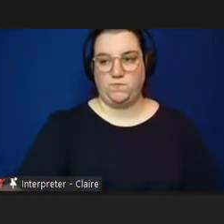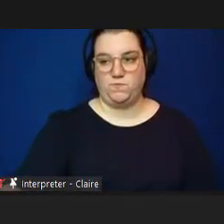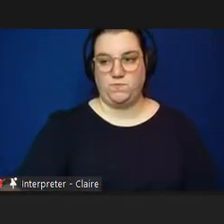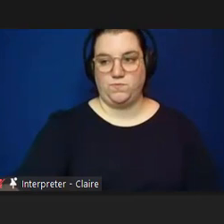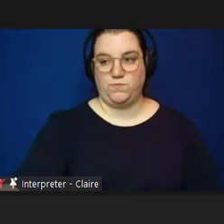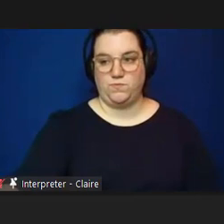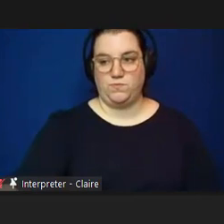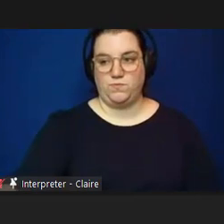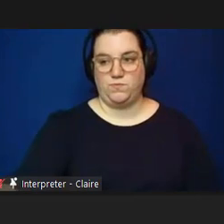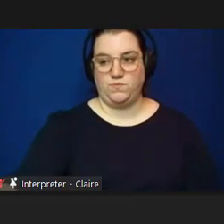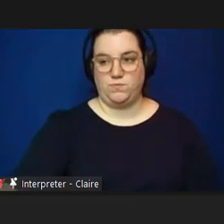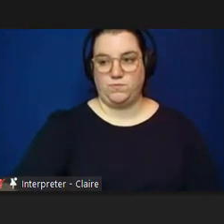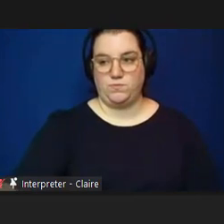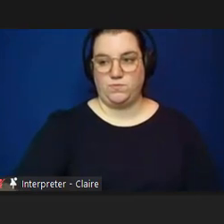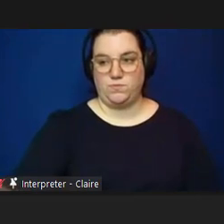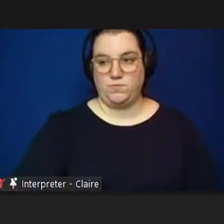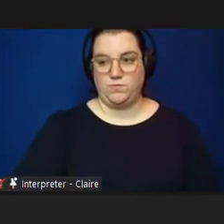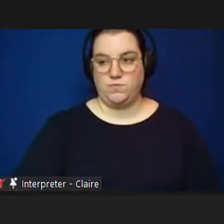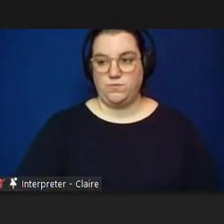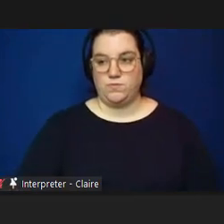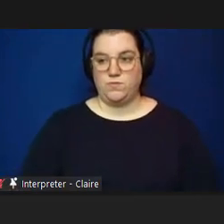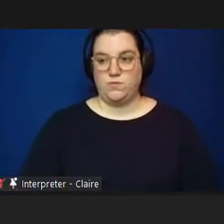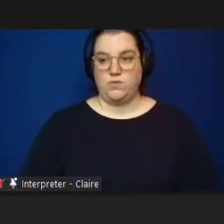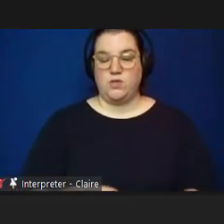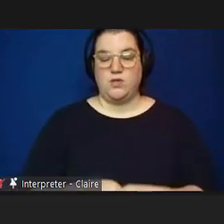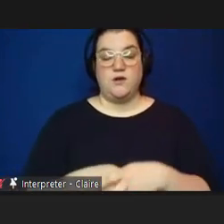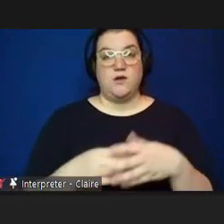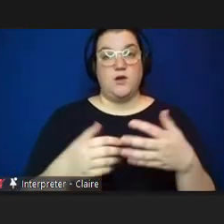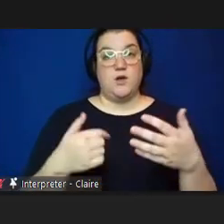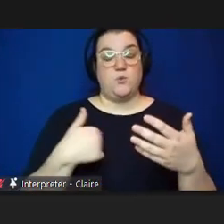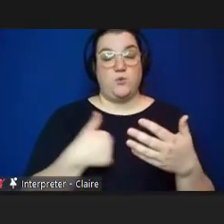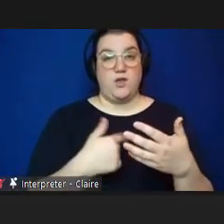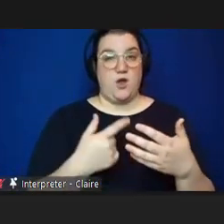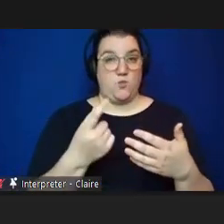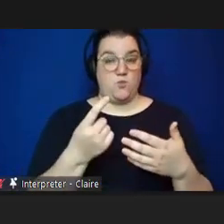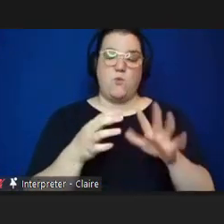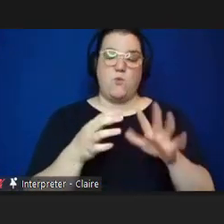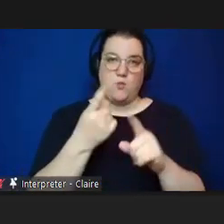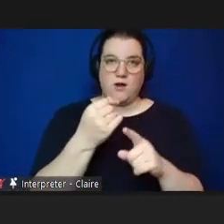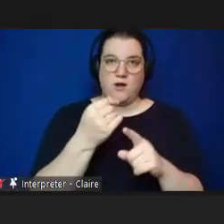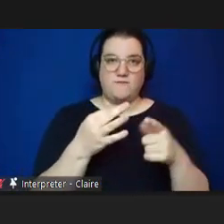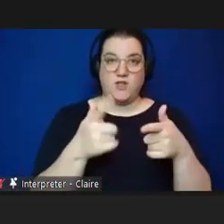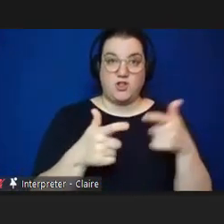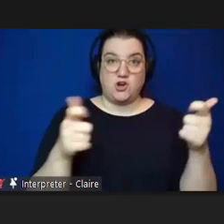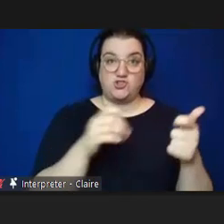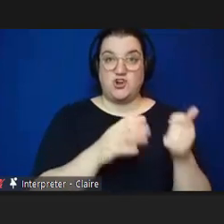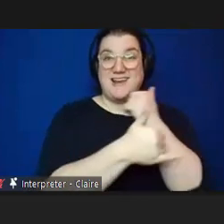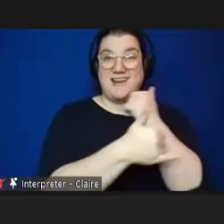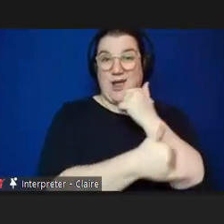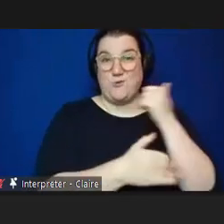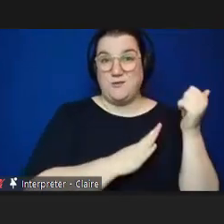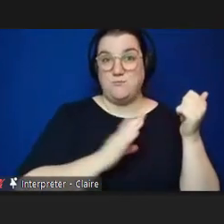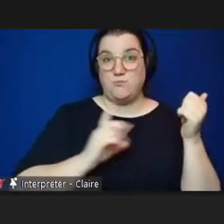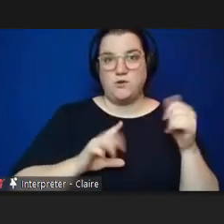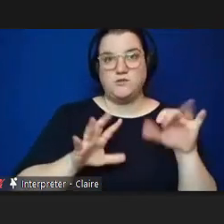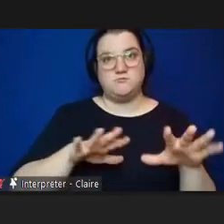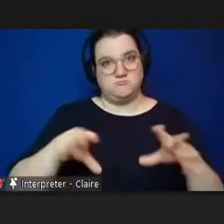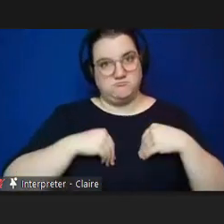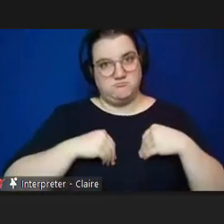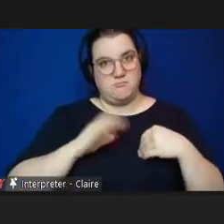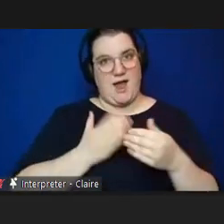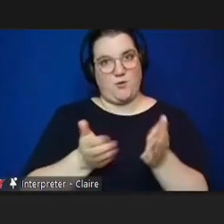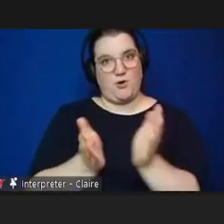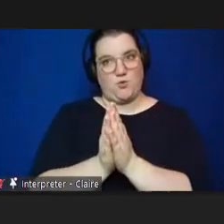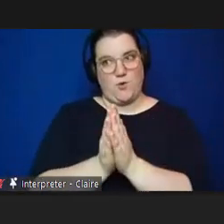glad that one of the county boards, one of the larger county boards, took us up on our request that they participate in